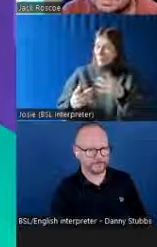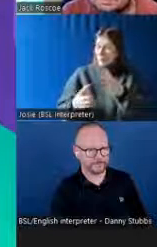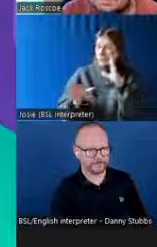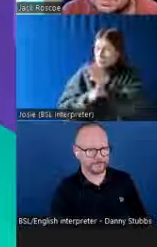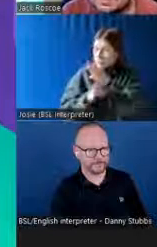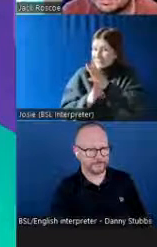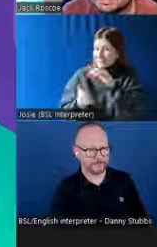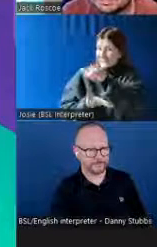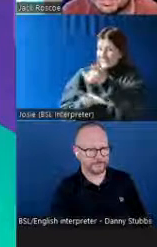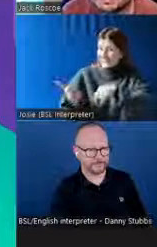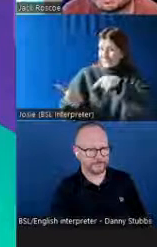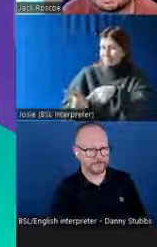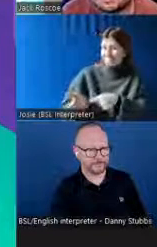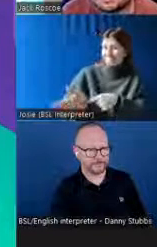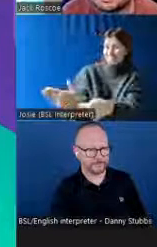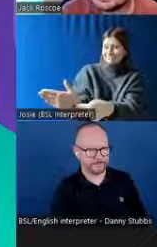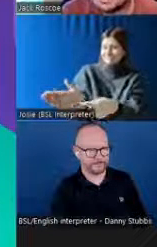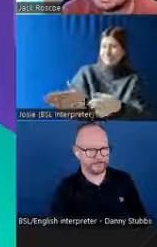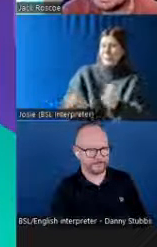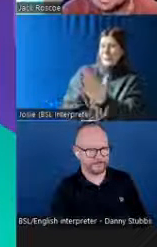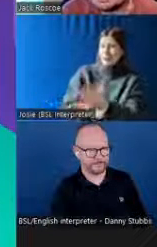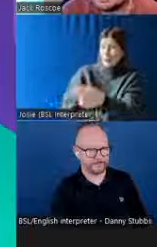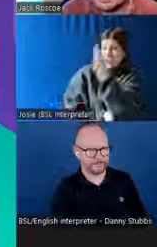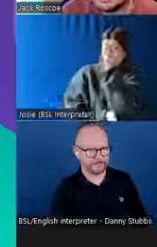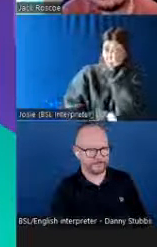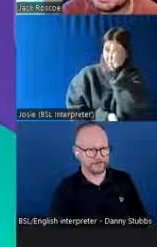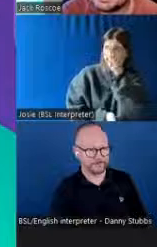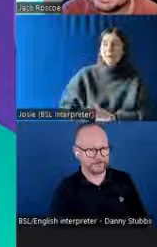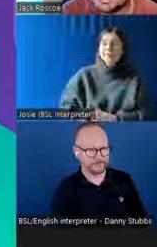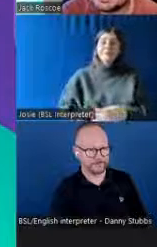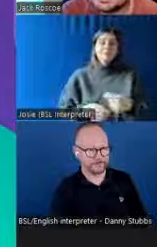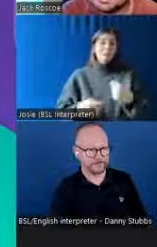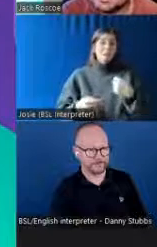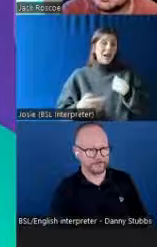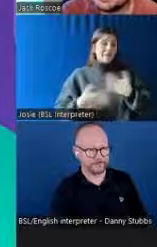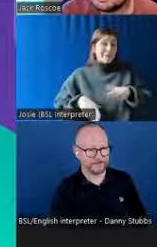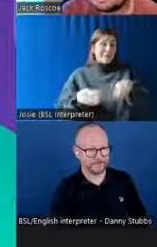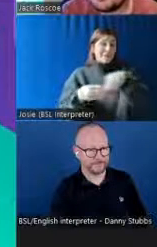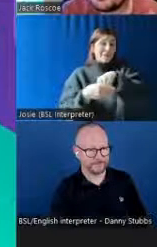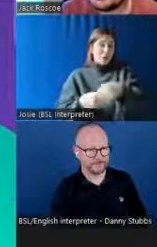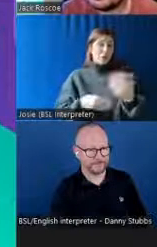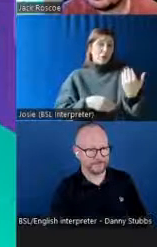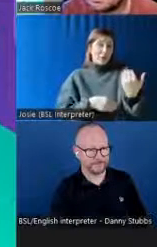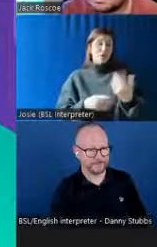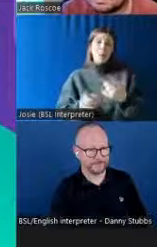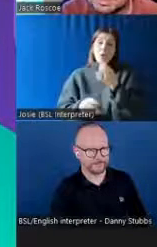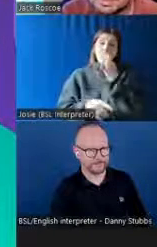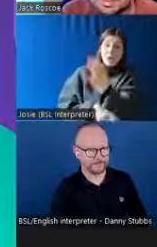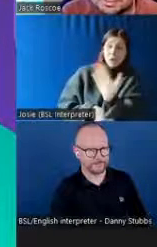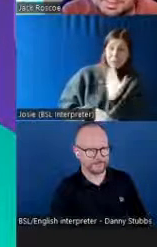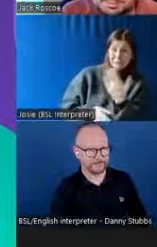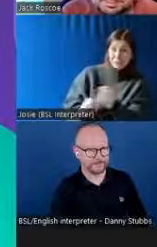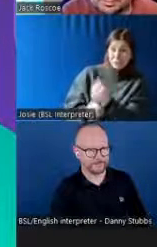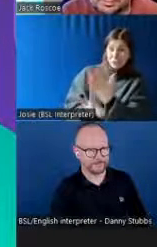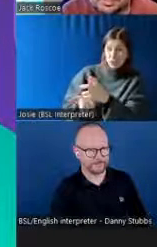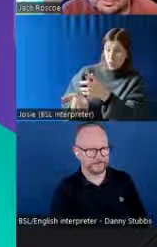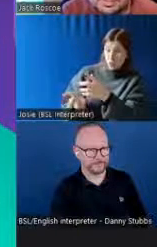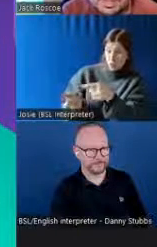on, we actually asked people to sign on paper and give written consent that they were aware of all of those privacy